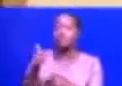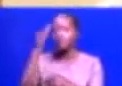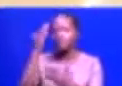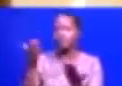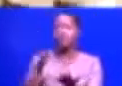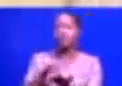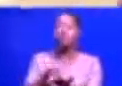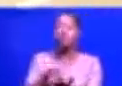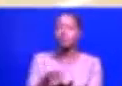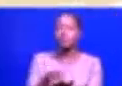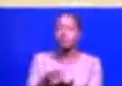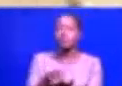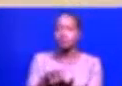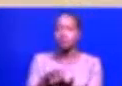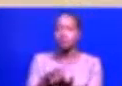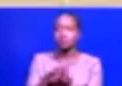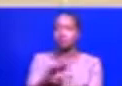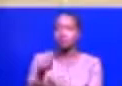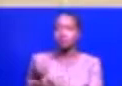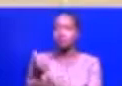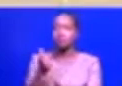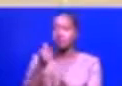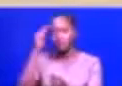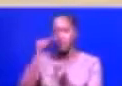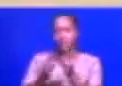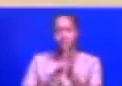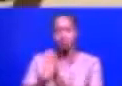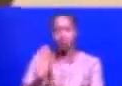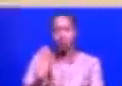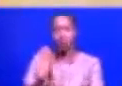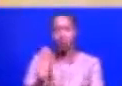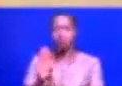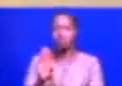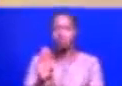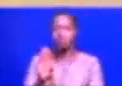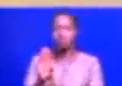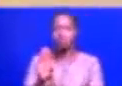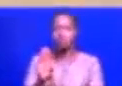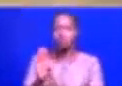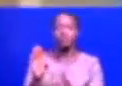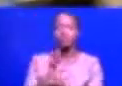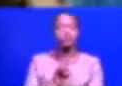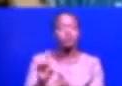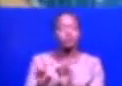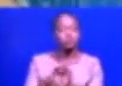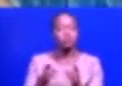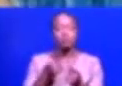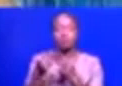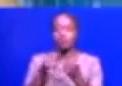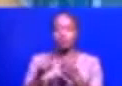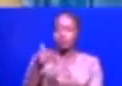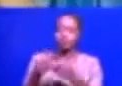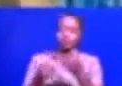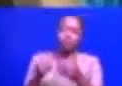stand. Now, the other one is working towards development. We, because everyone's now talking about infrastructure, maybe